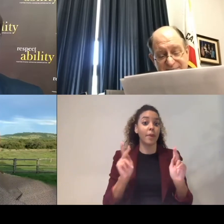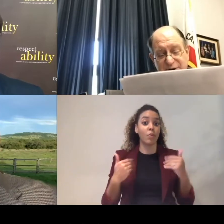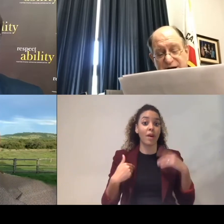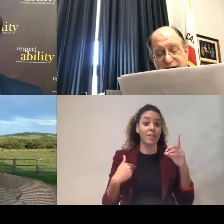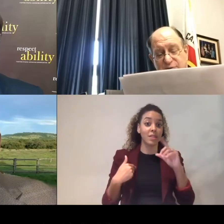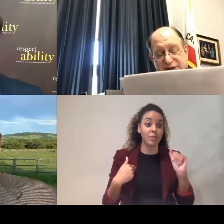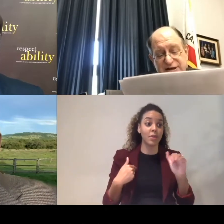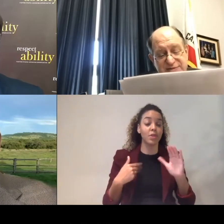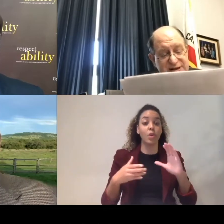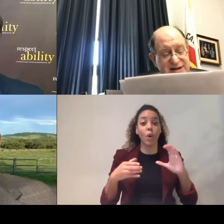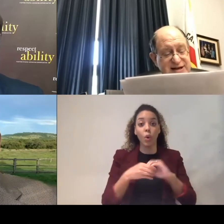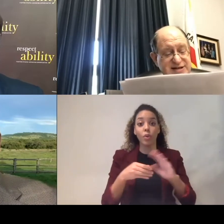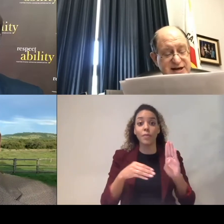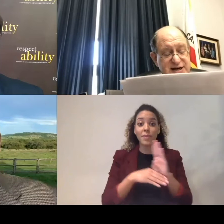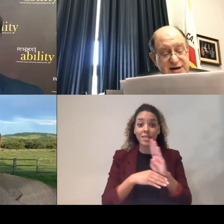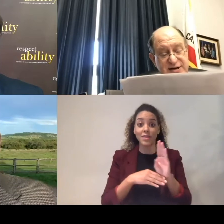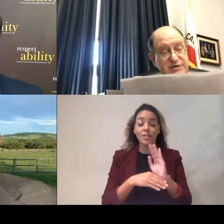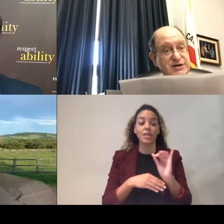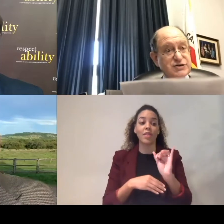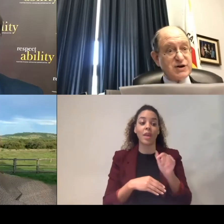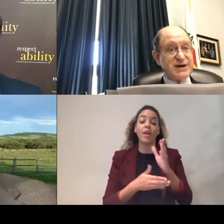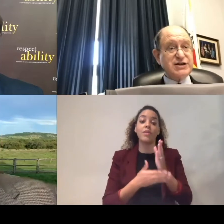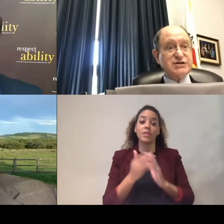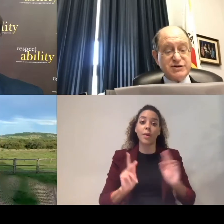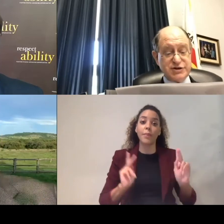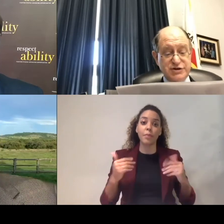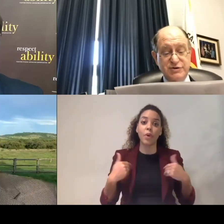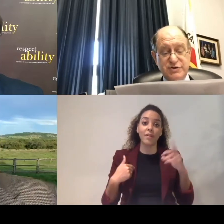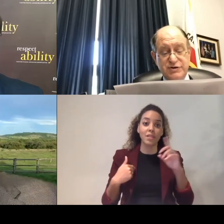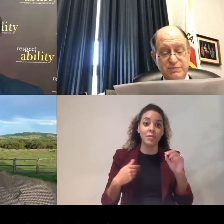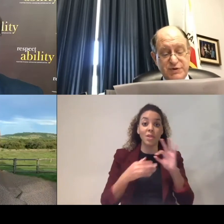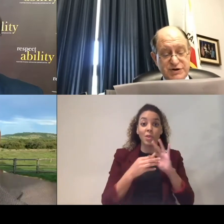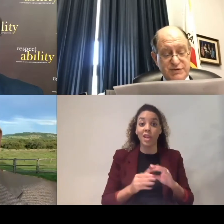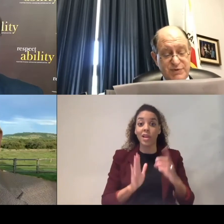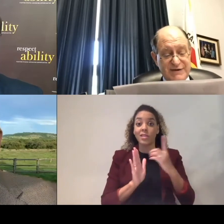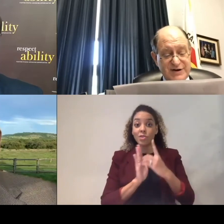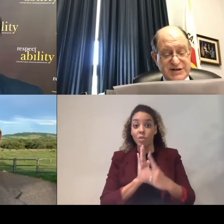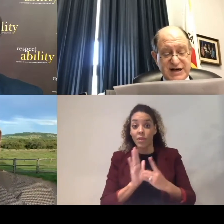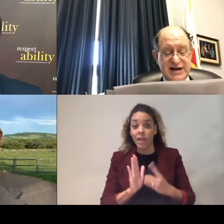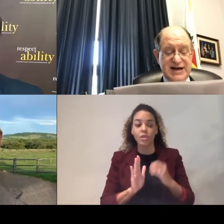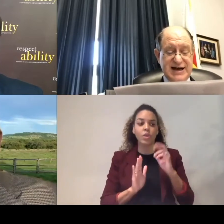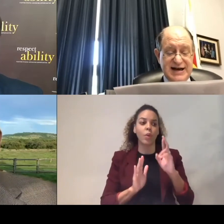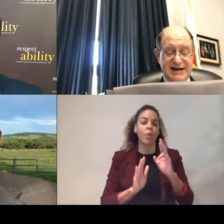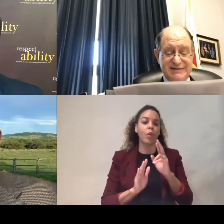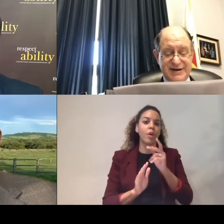some with disabilities, due to discrimination or just due to personal preference,